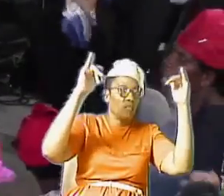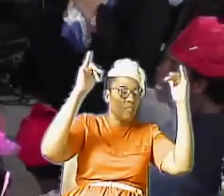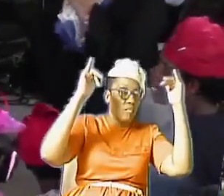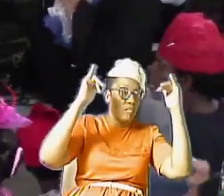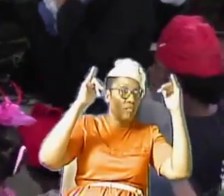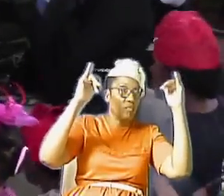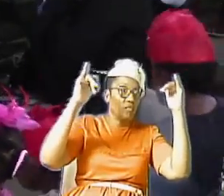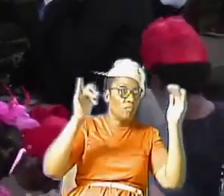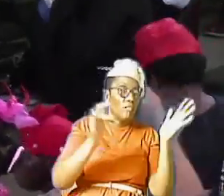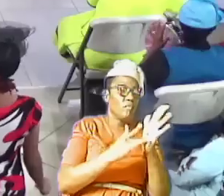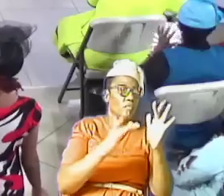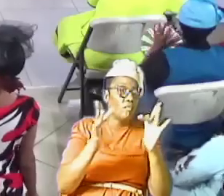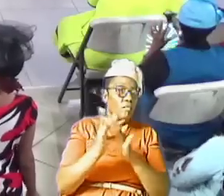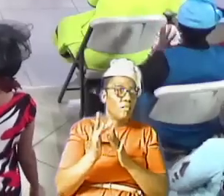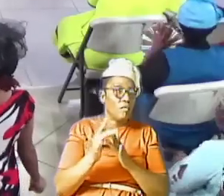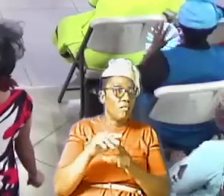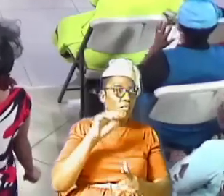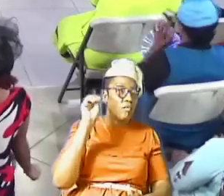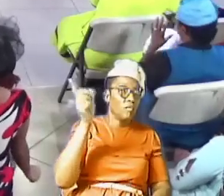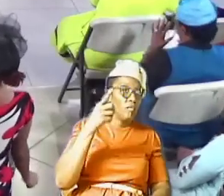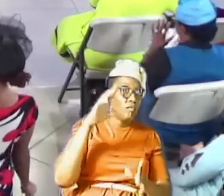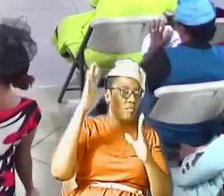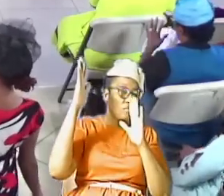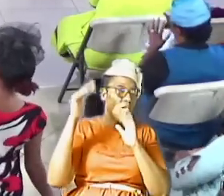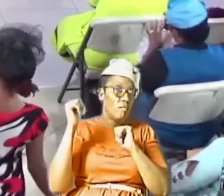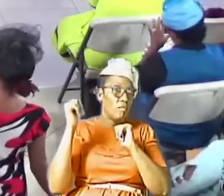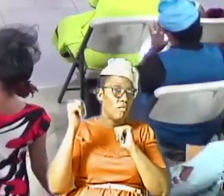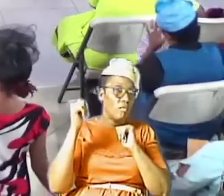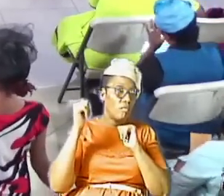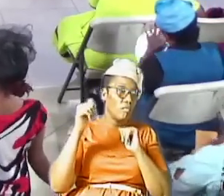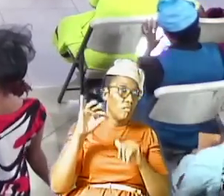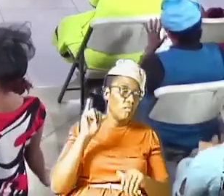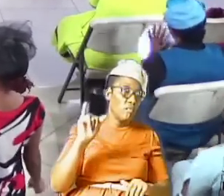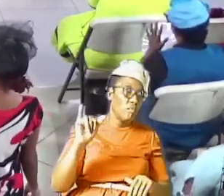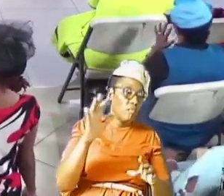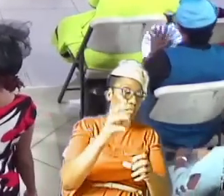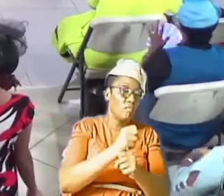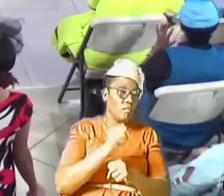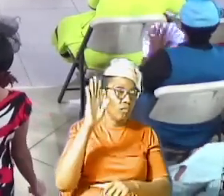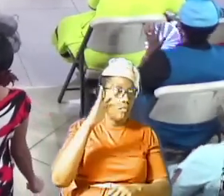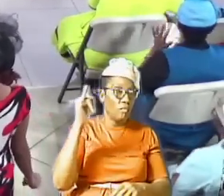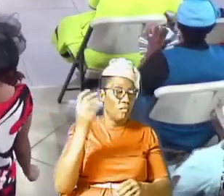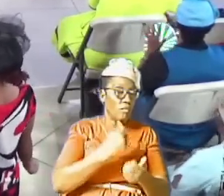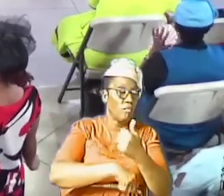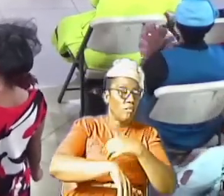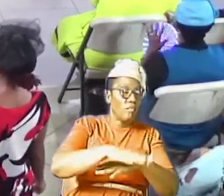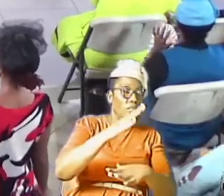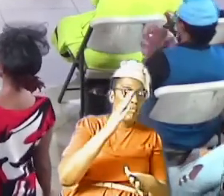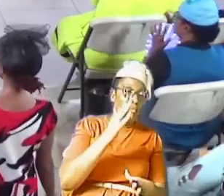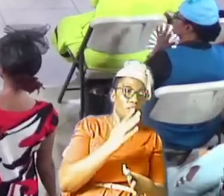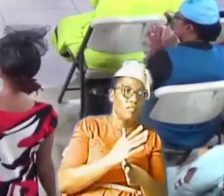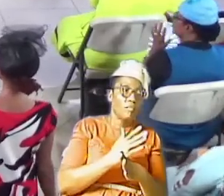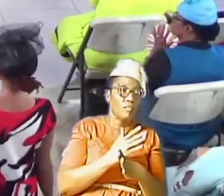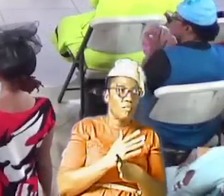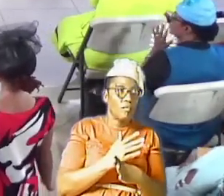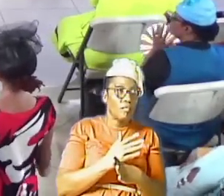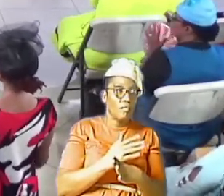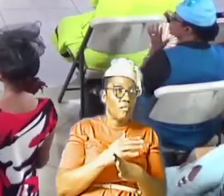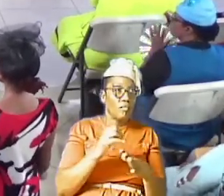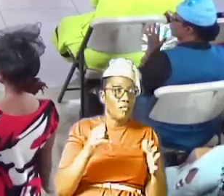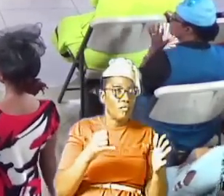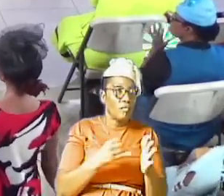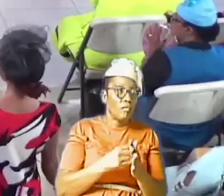glory land. Jesus, my only hope and stay, holding me by the